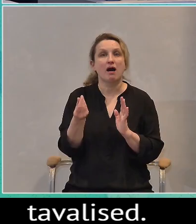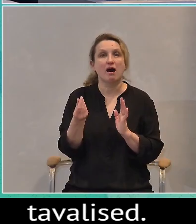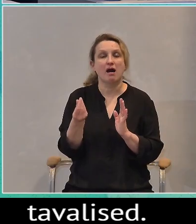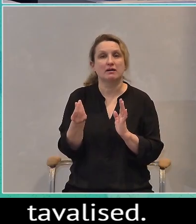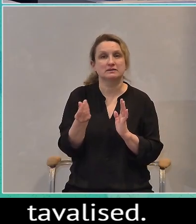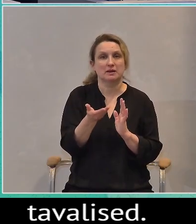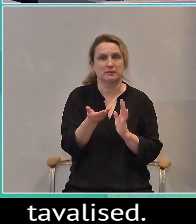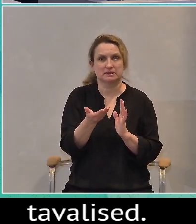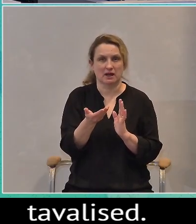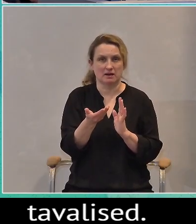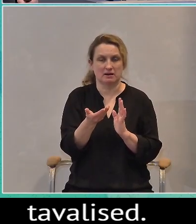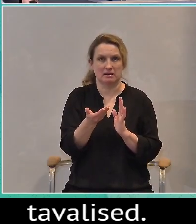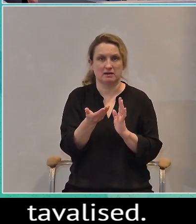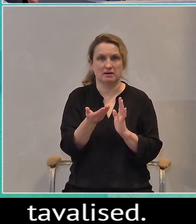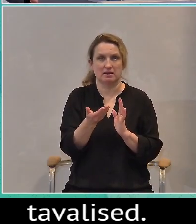with rules.